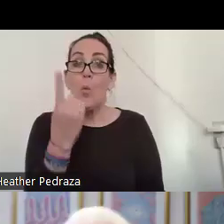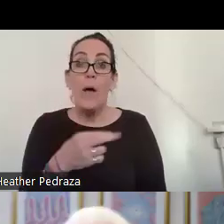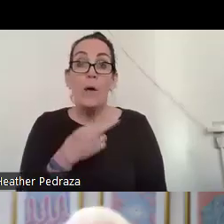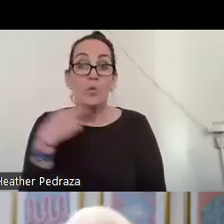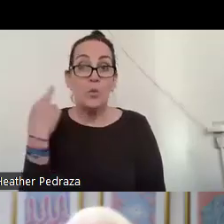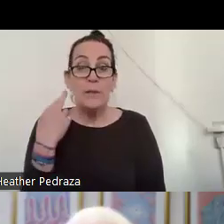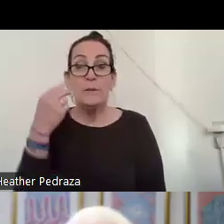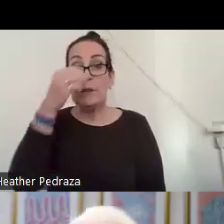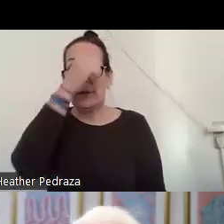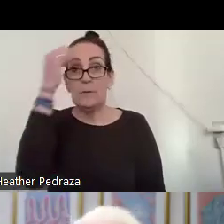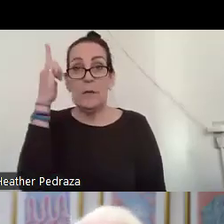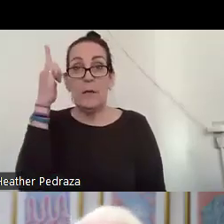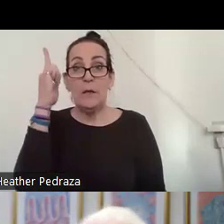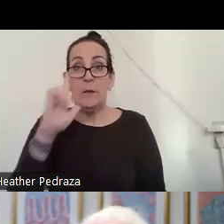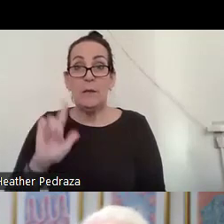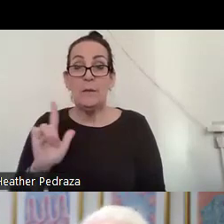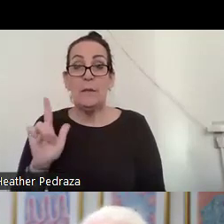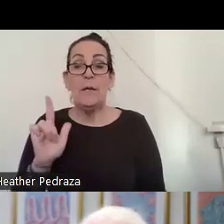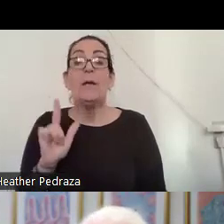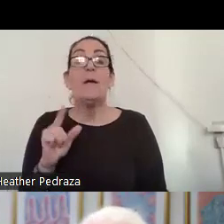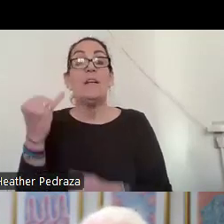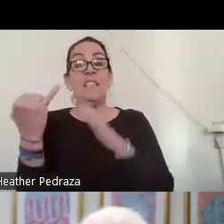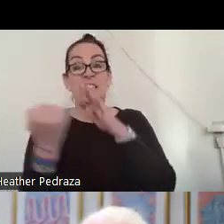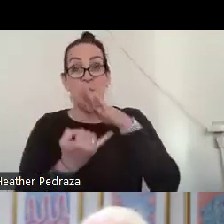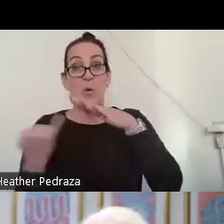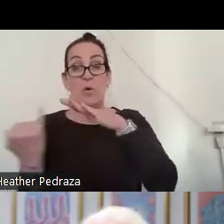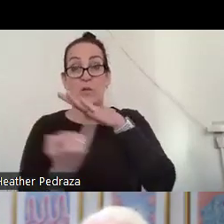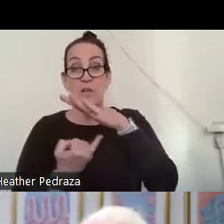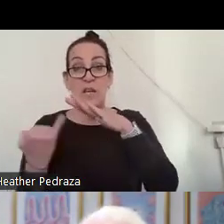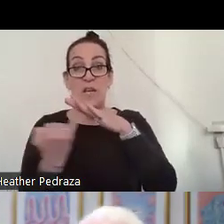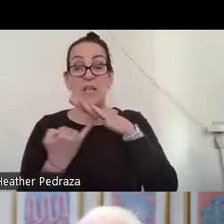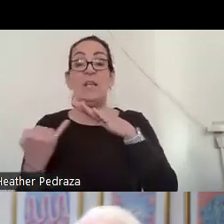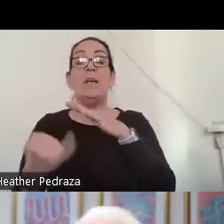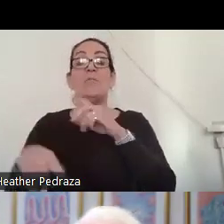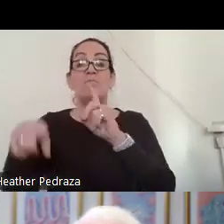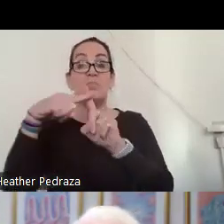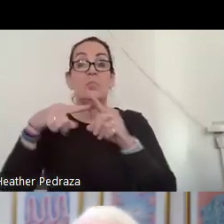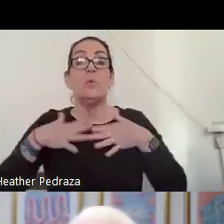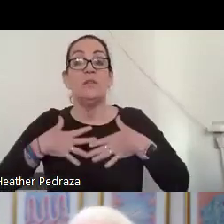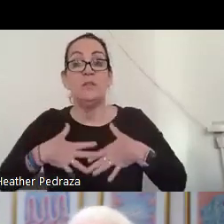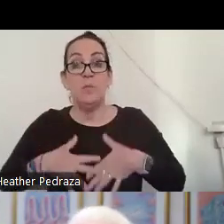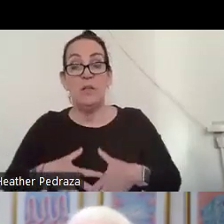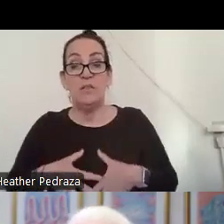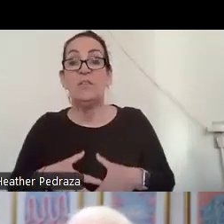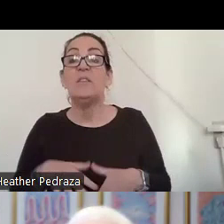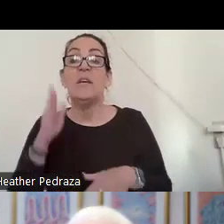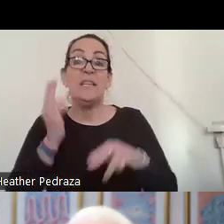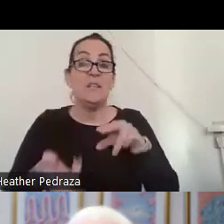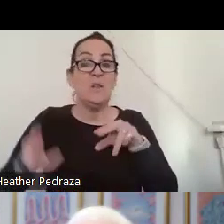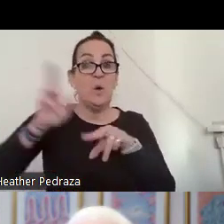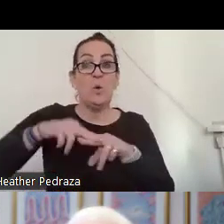is social isolation and depression. And so I don't think we